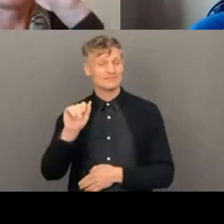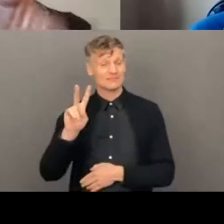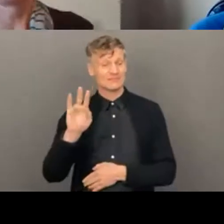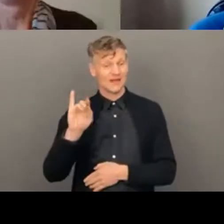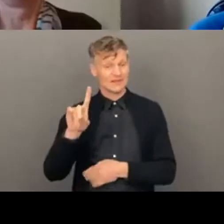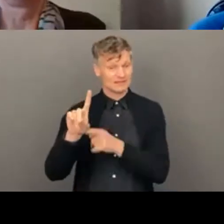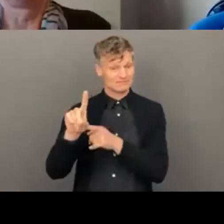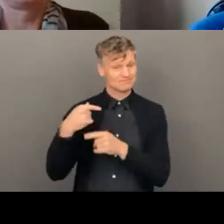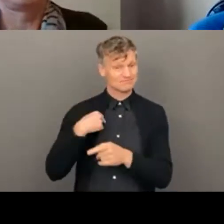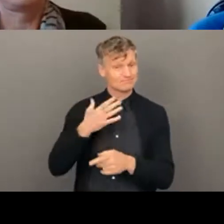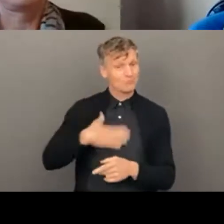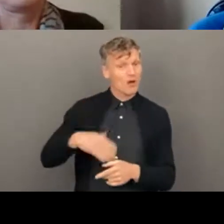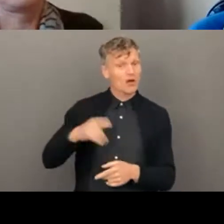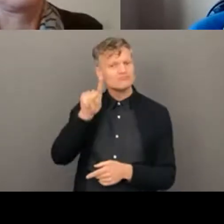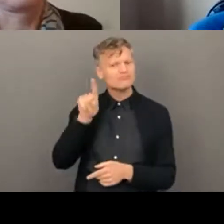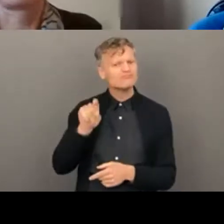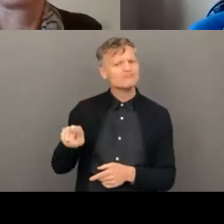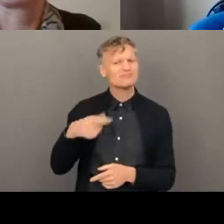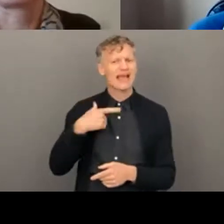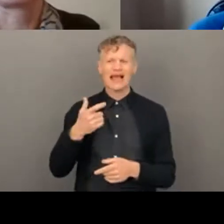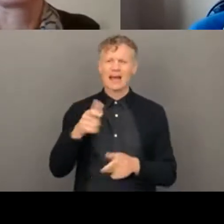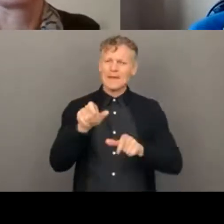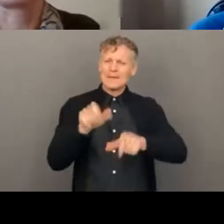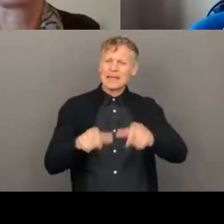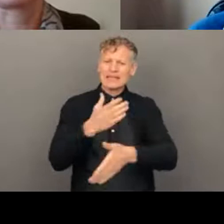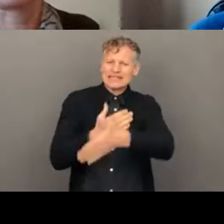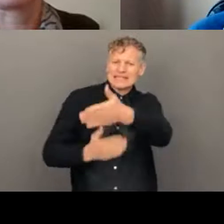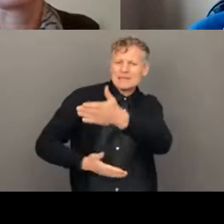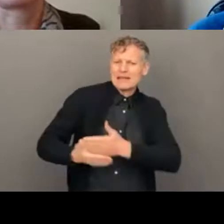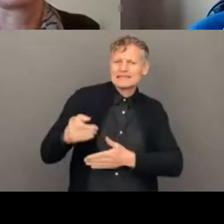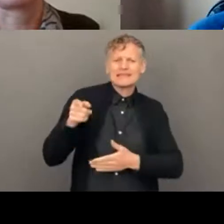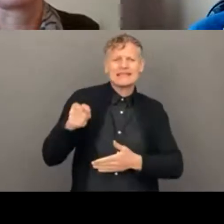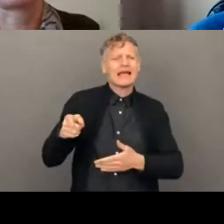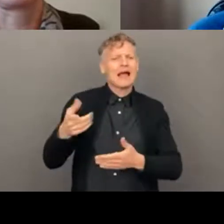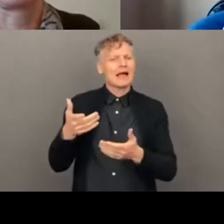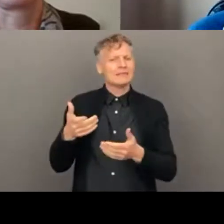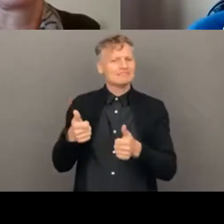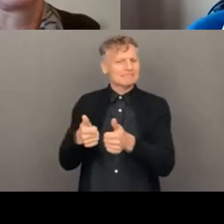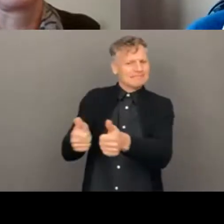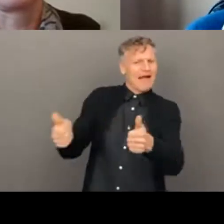economic value of people with disabilities? Probably something similar to what we've covered a little bit there.